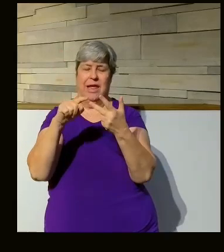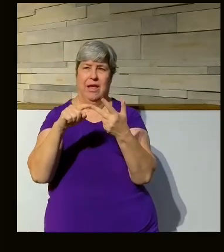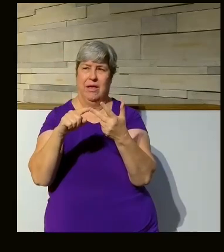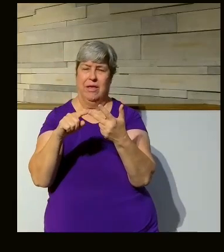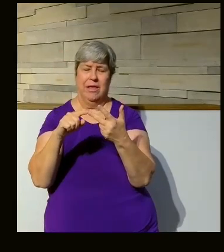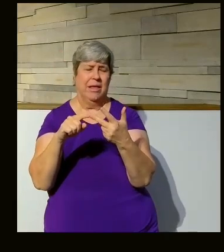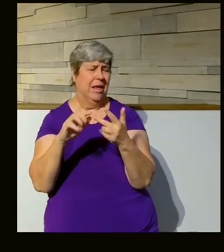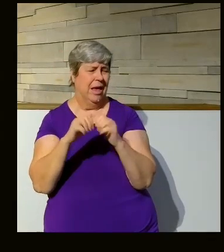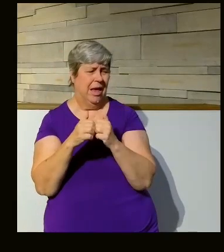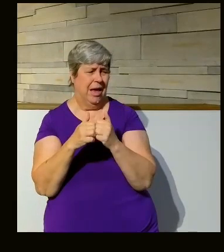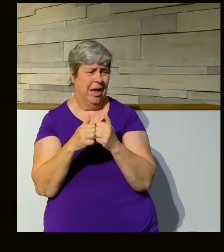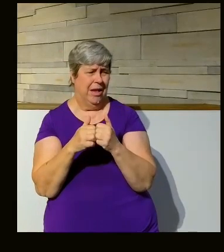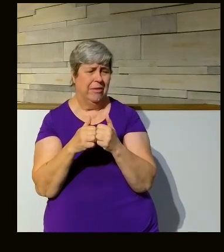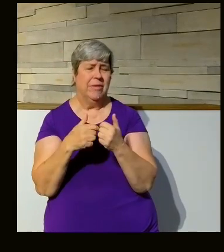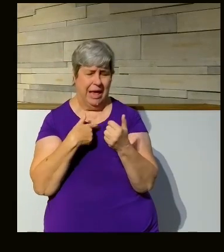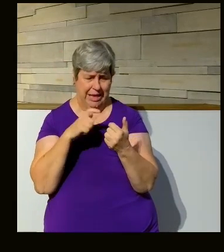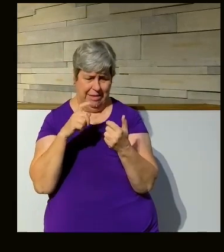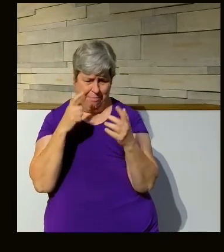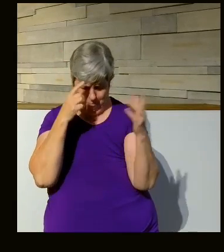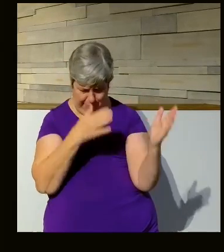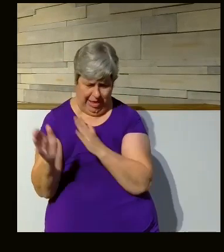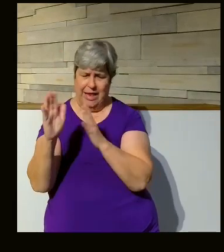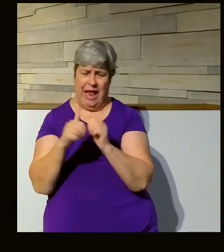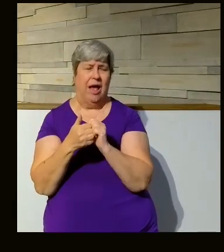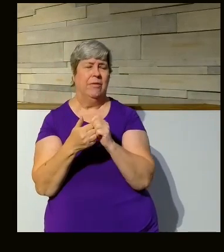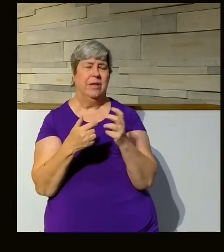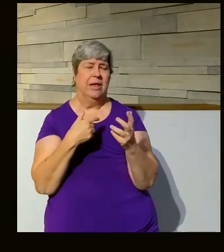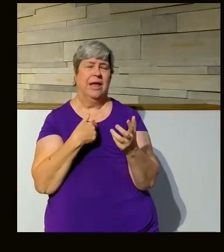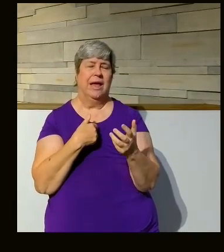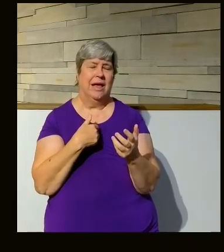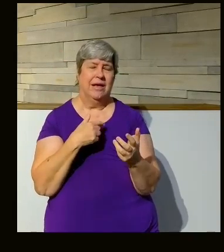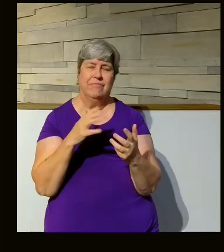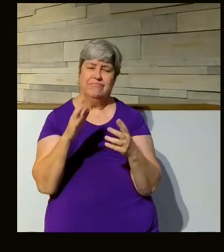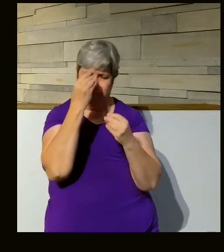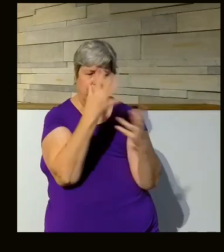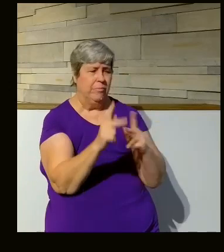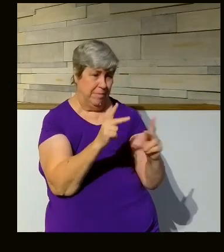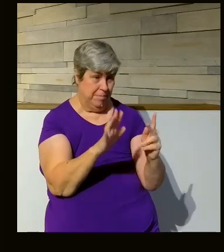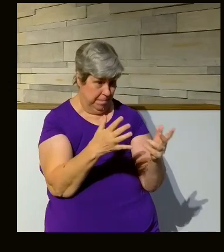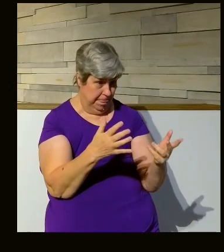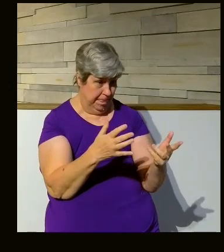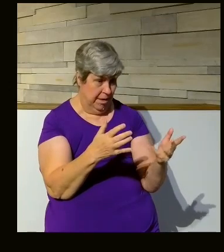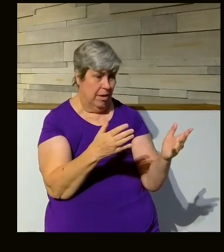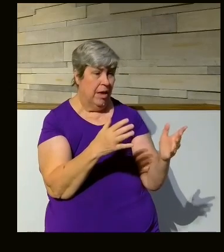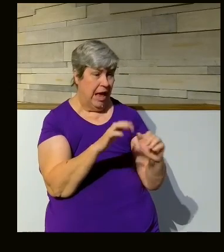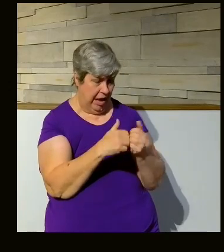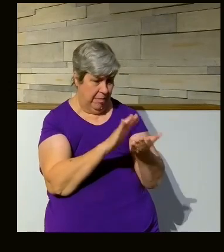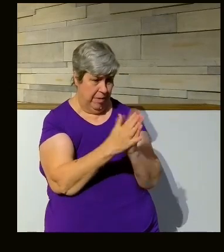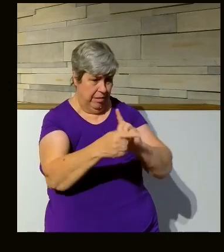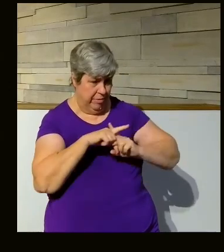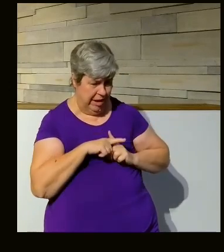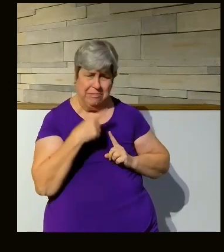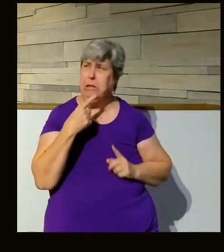goal. Now I've got to want to go do it. I can't tell you how many times I have shared a plan of salvation with somebody, and they said, you know